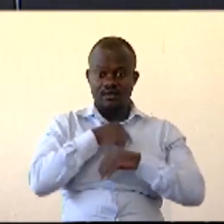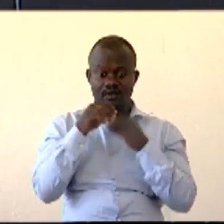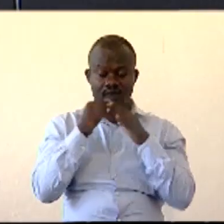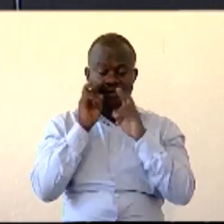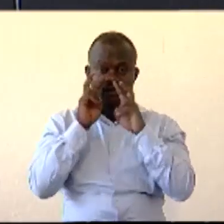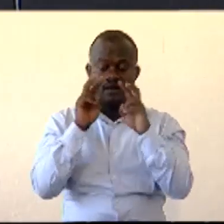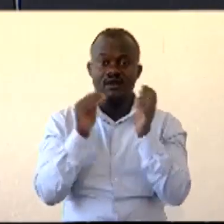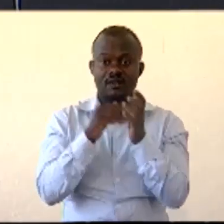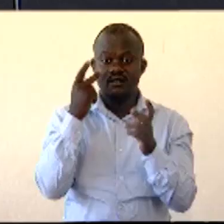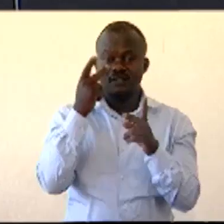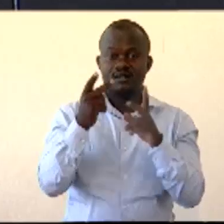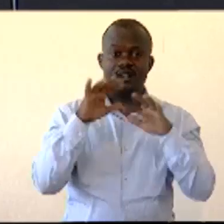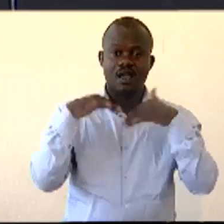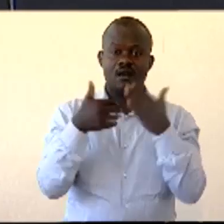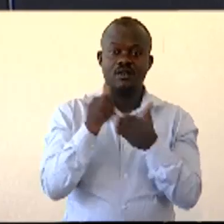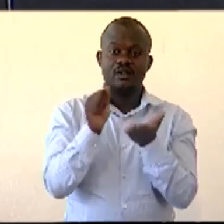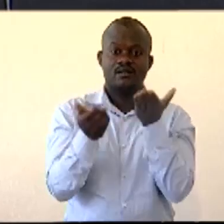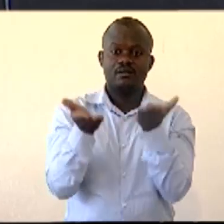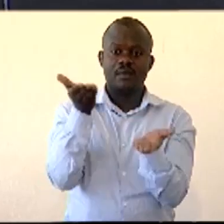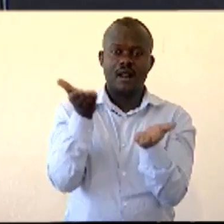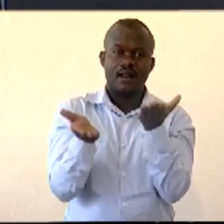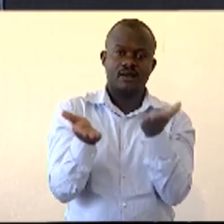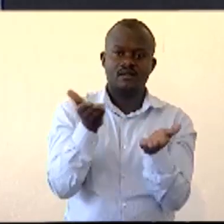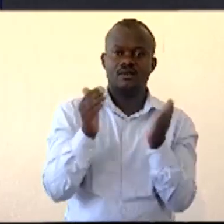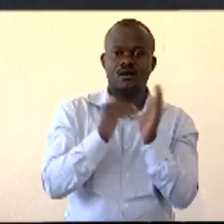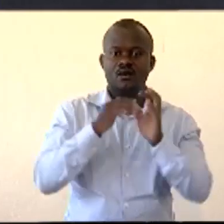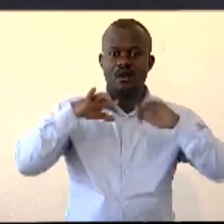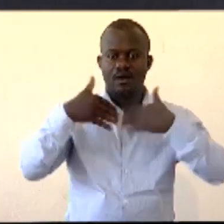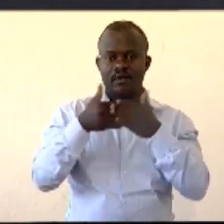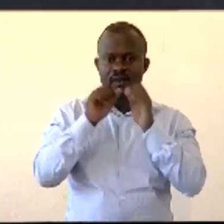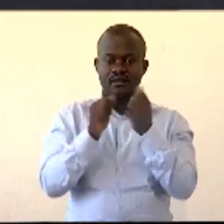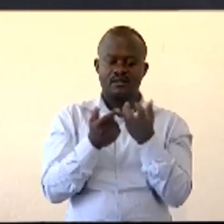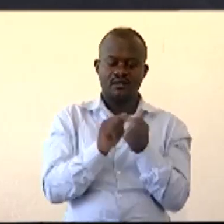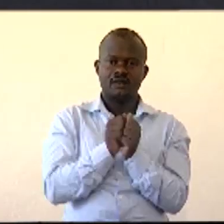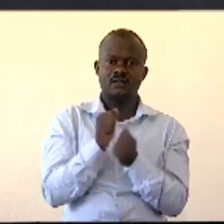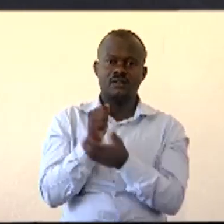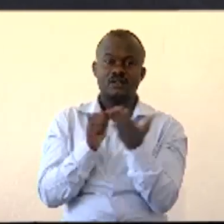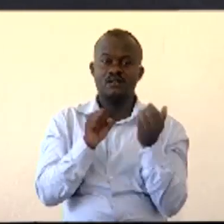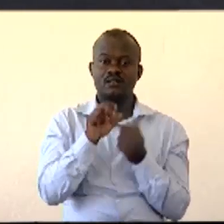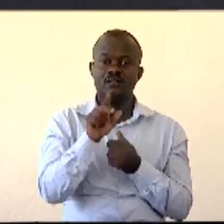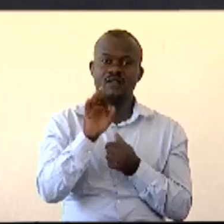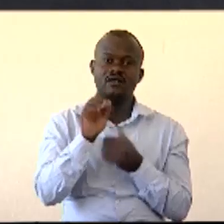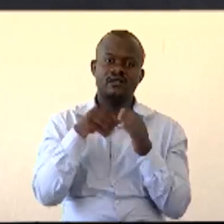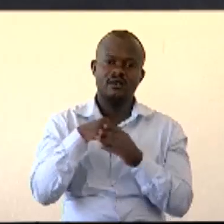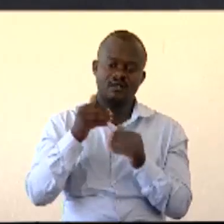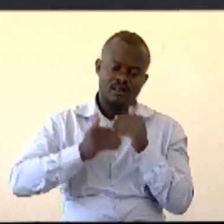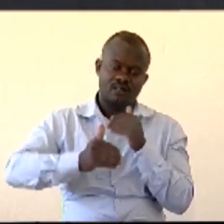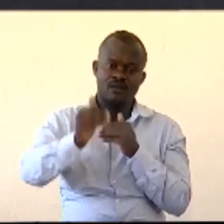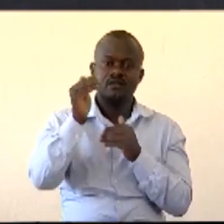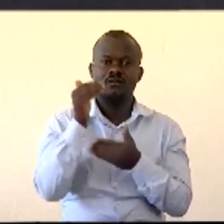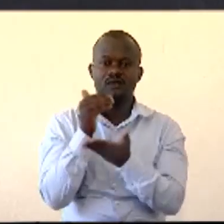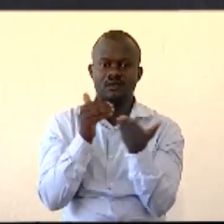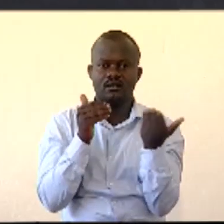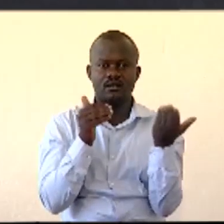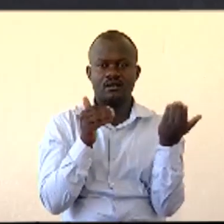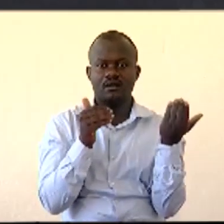and see how we can balance these, or rather how we can calculate the oxidation number of sulfur in the following compounds.